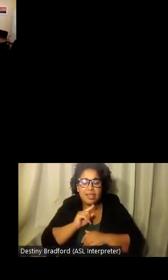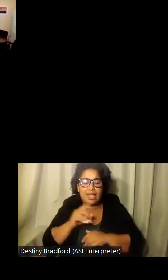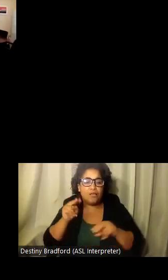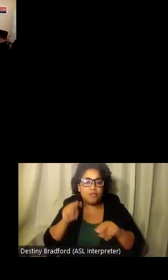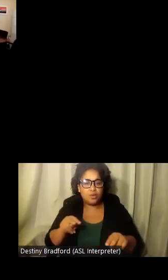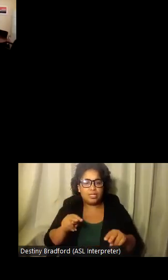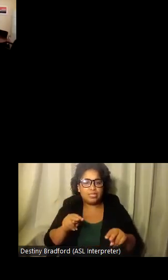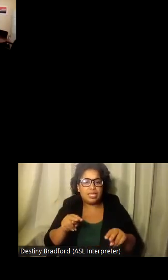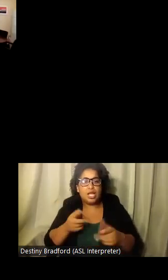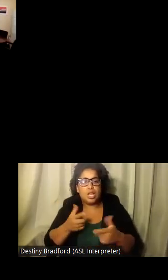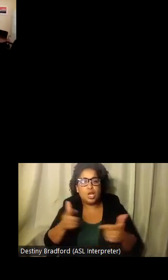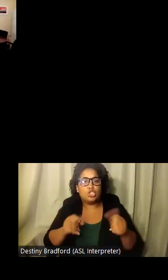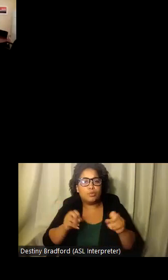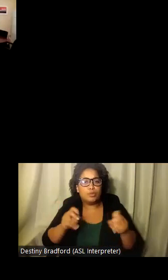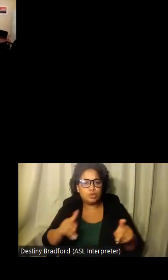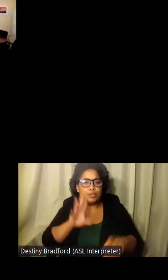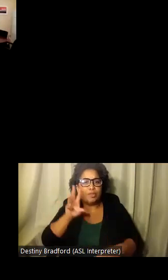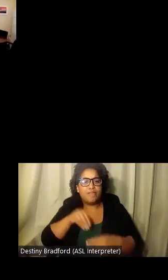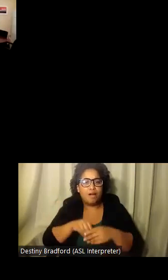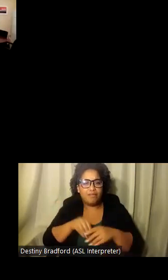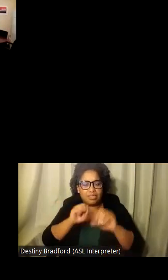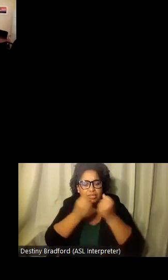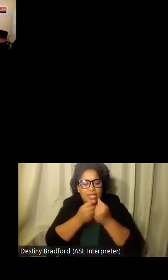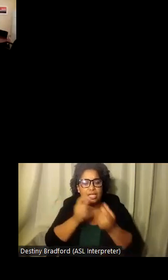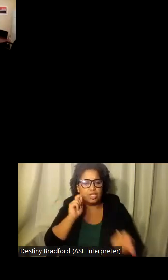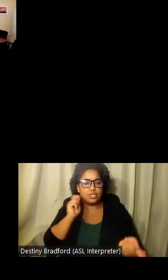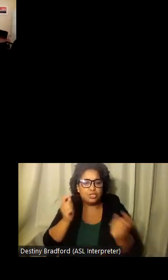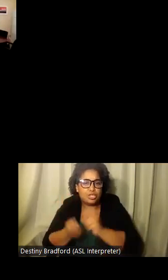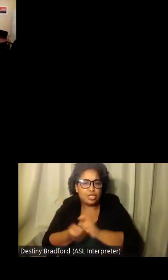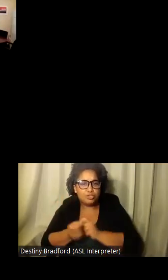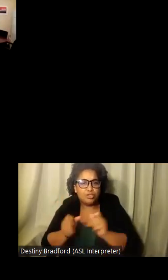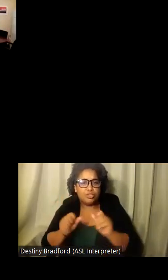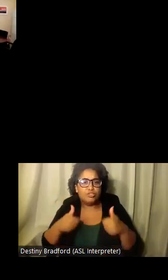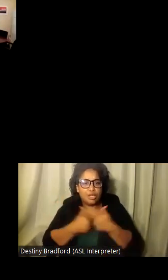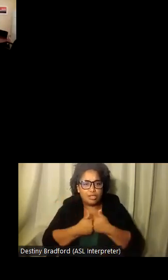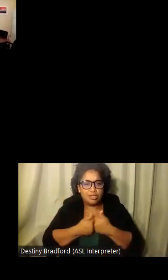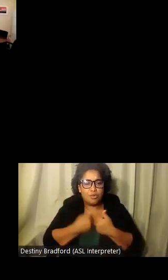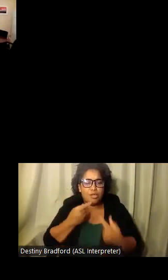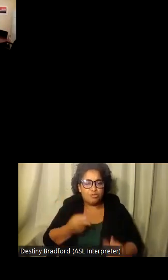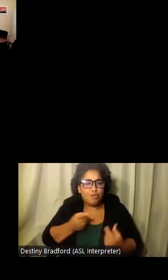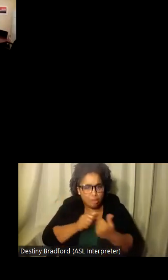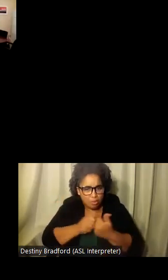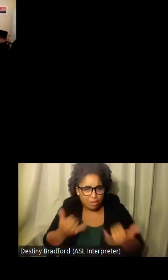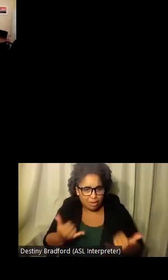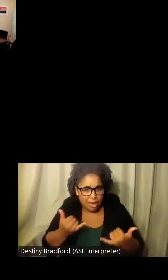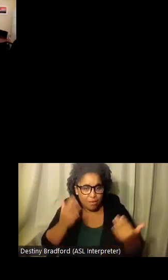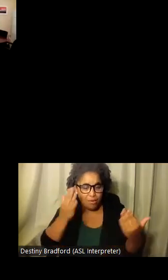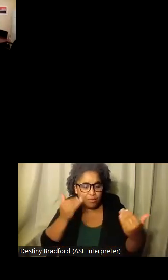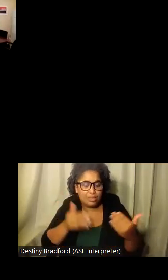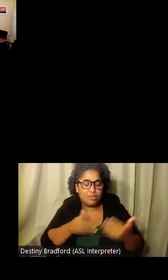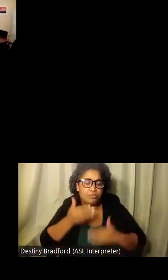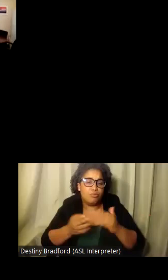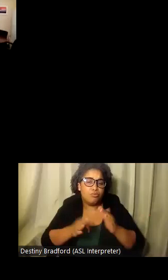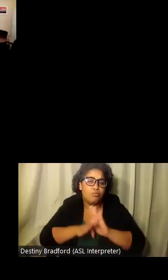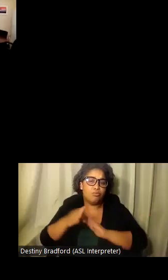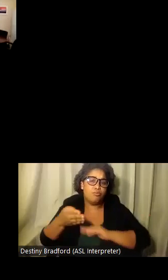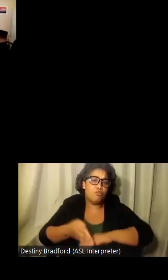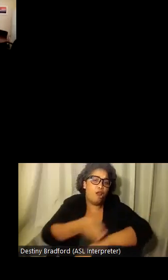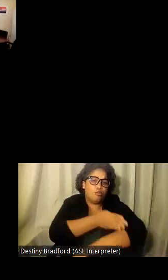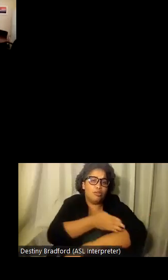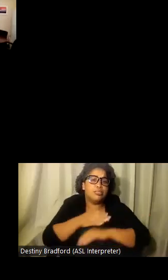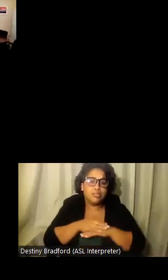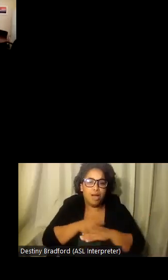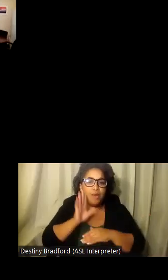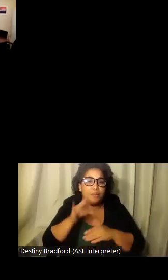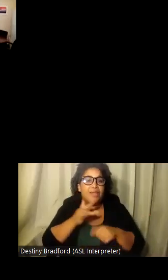the societal changes and challenges that we're wrestling with, and hopefully to make some progress. So I'll be available on Friday